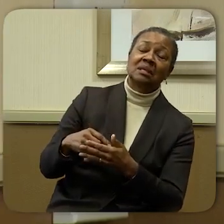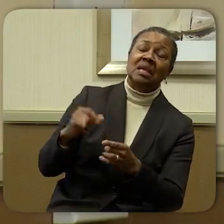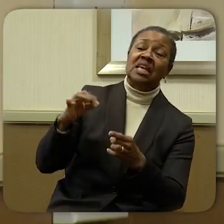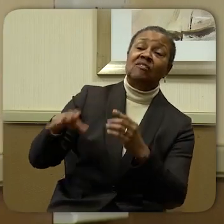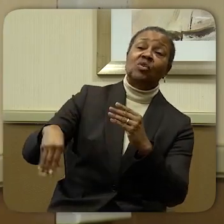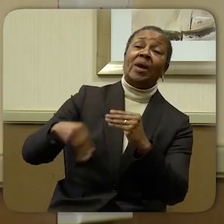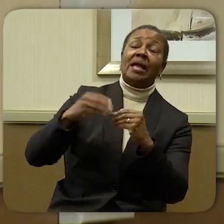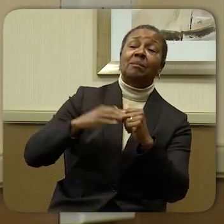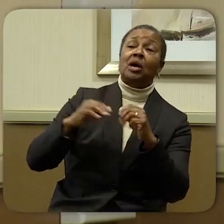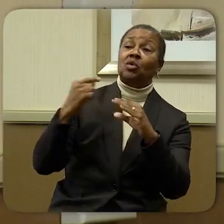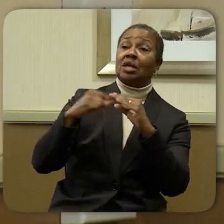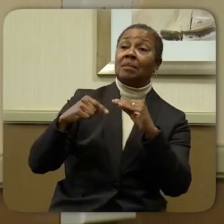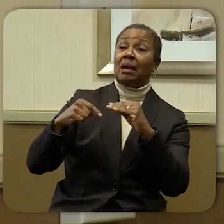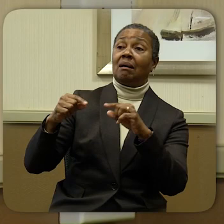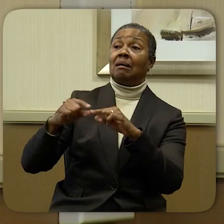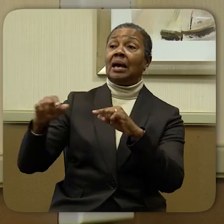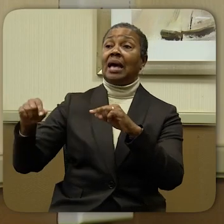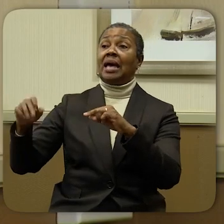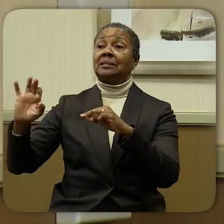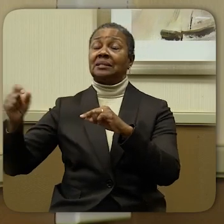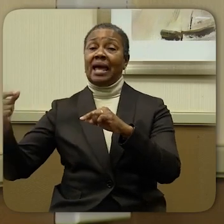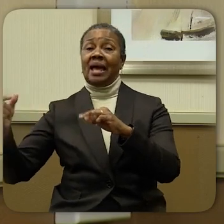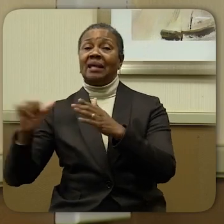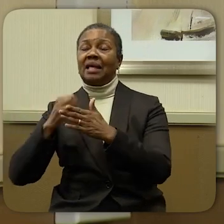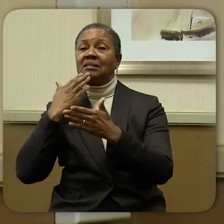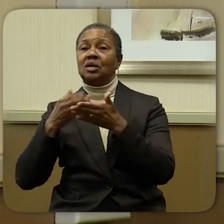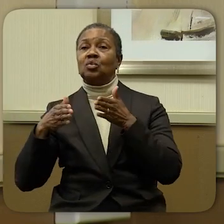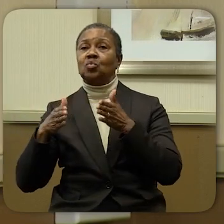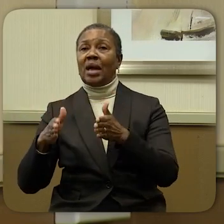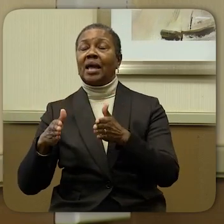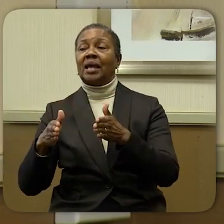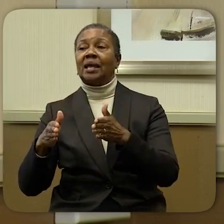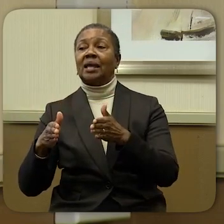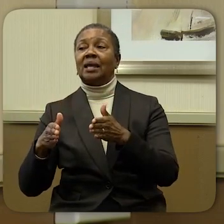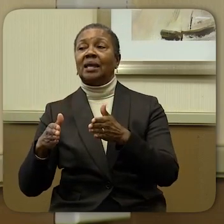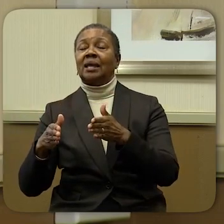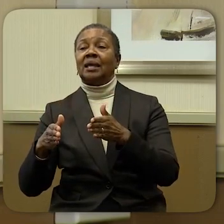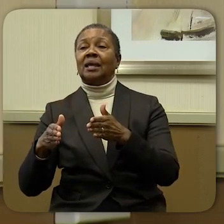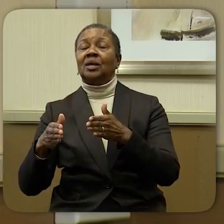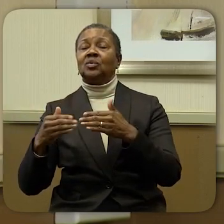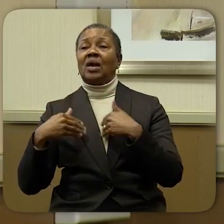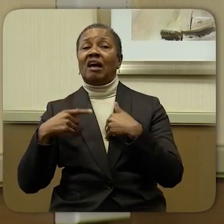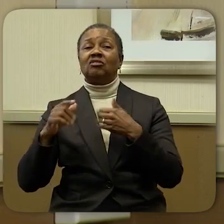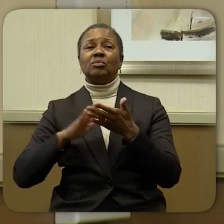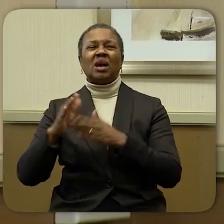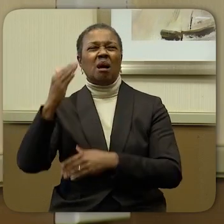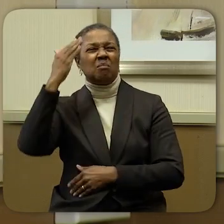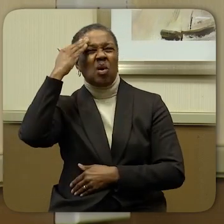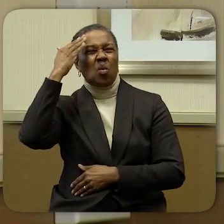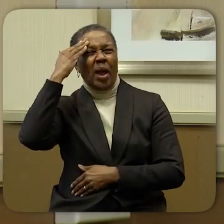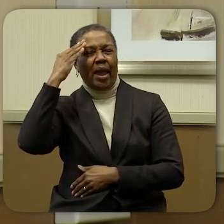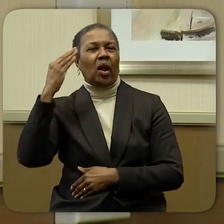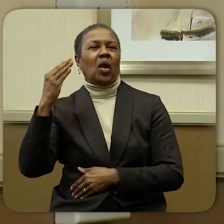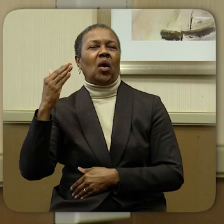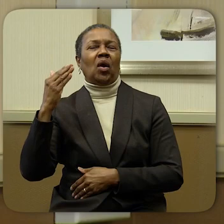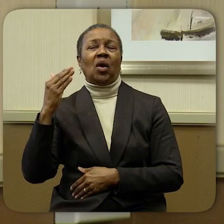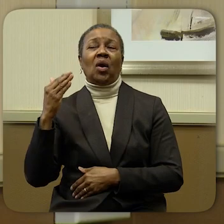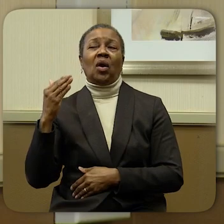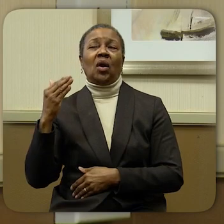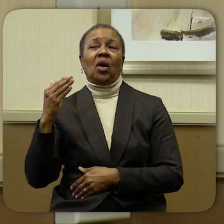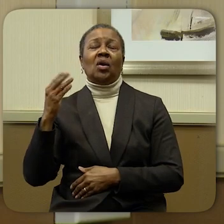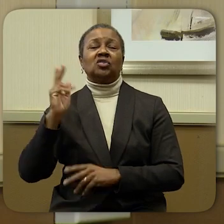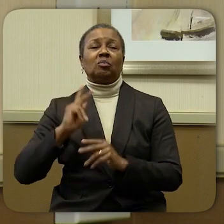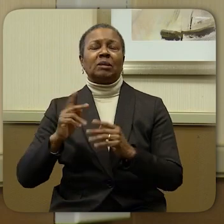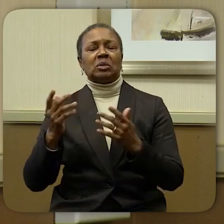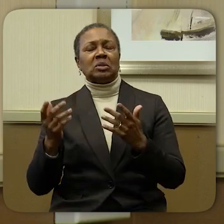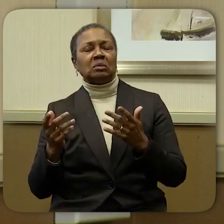the email. Okay. So I think that's kind of a good way to sort of have the awareness out there, so that